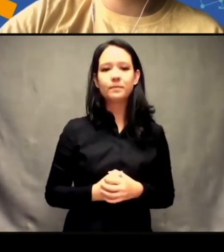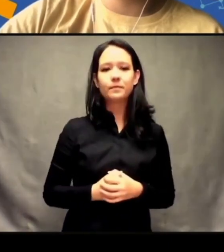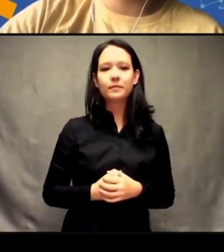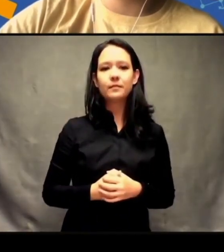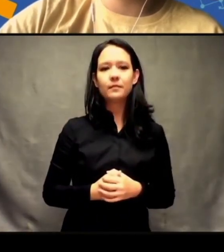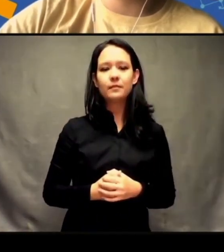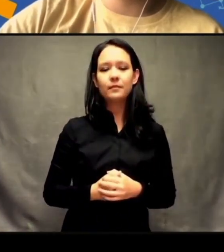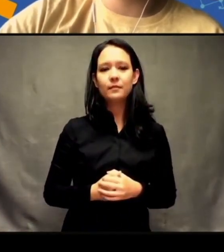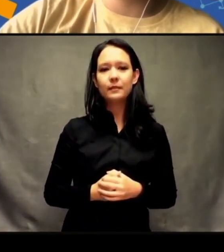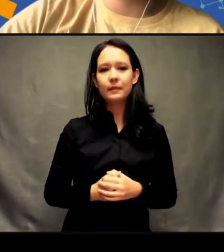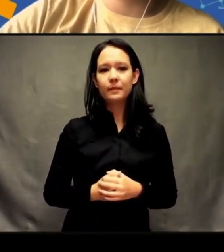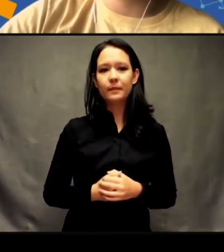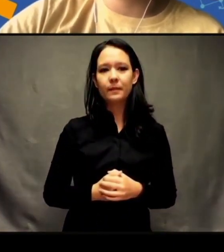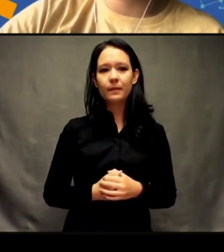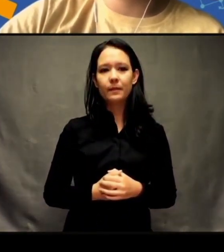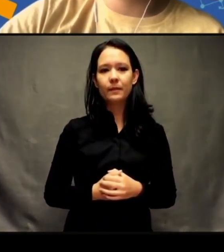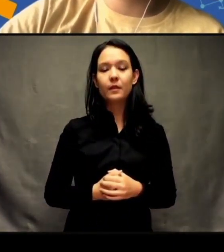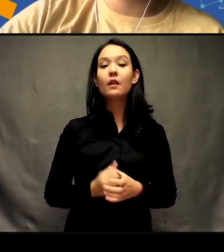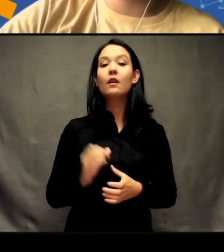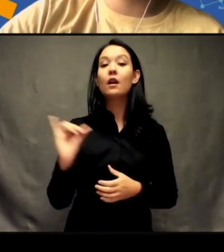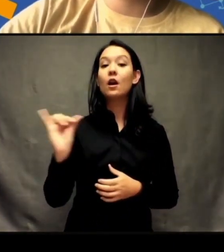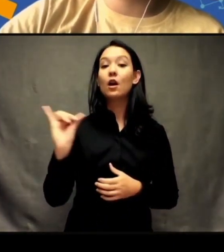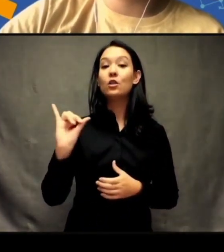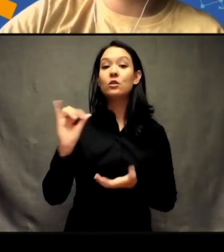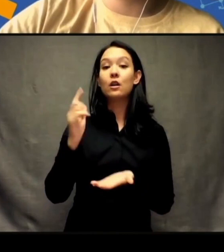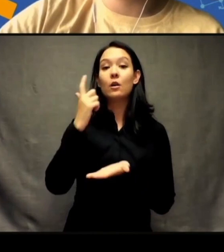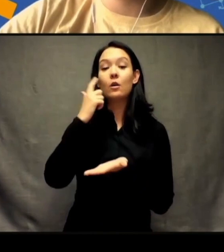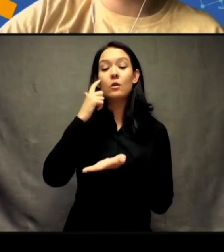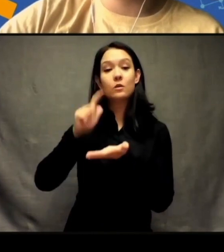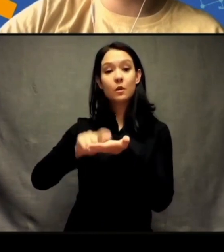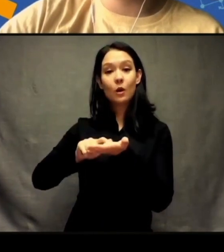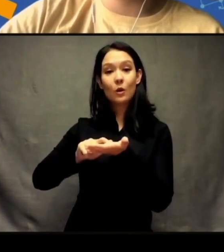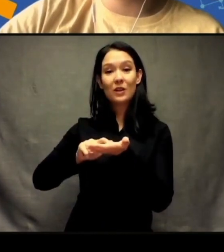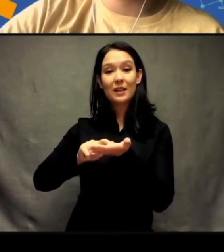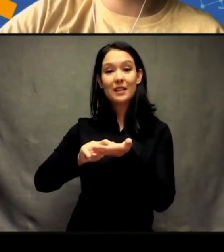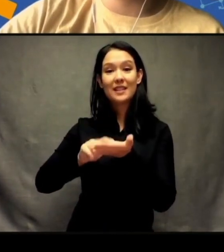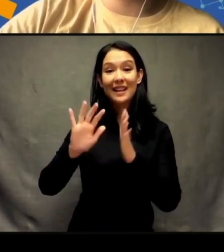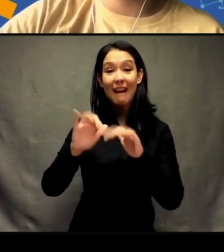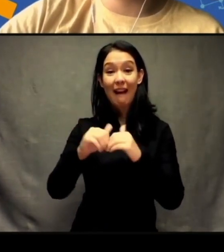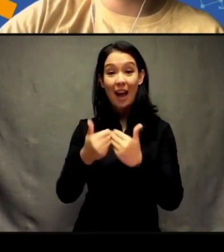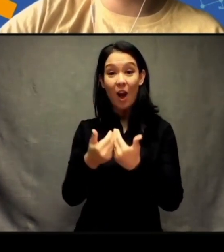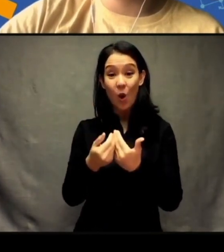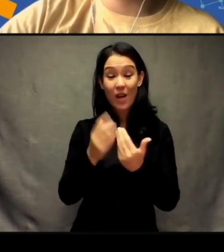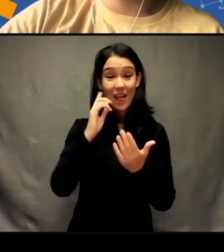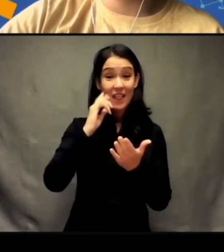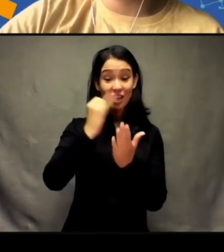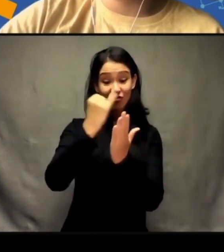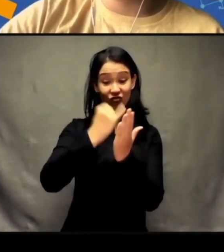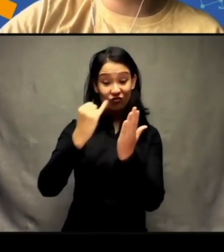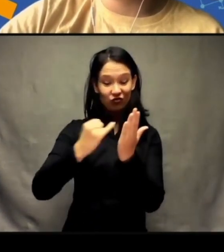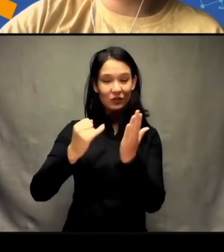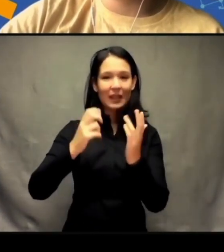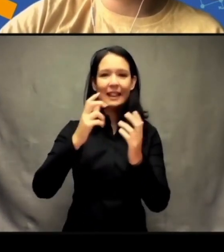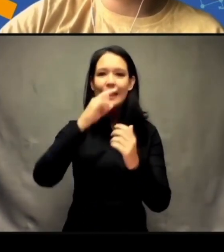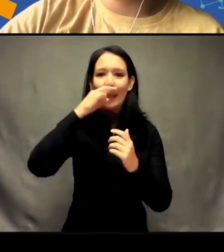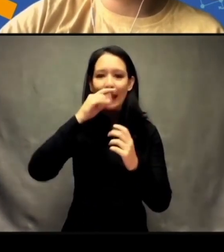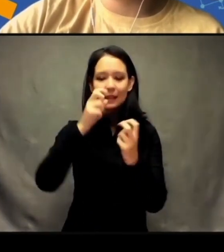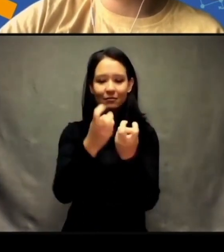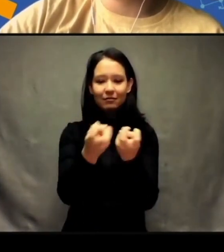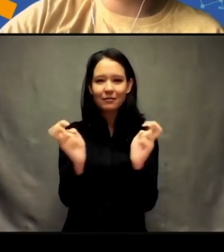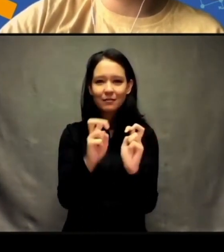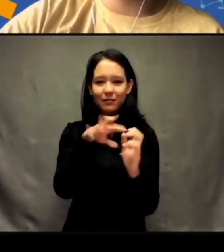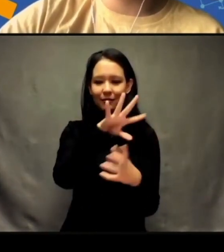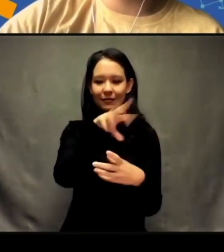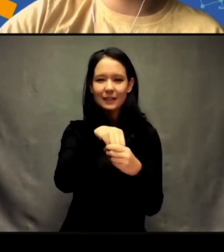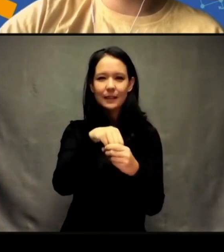And we also noticed the ways that she positioned kids in the illustration were really interesting. So it was fun to work